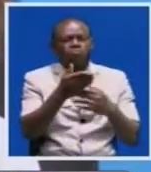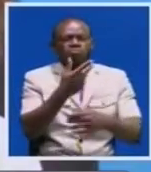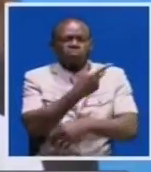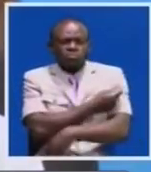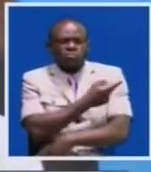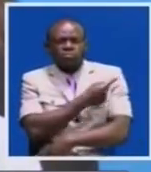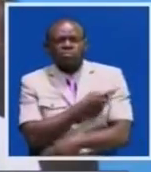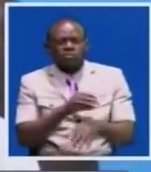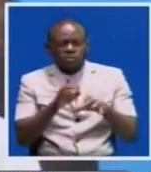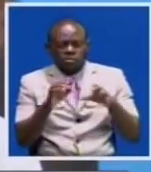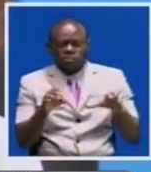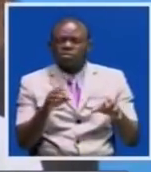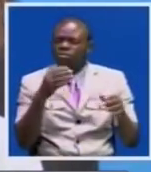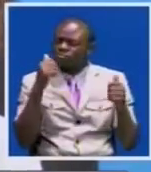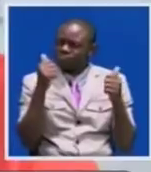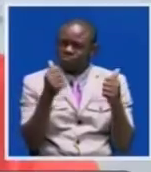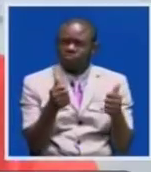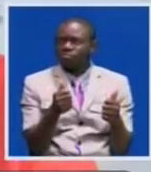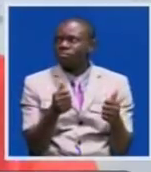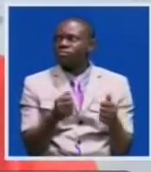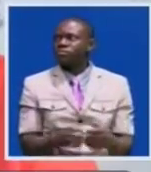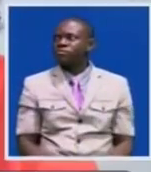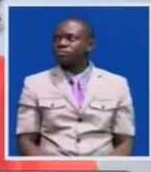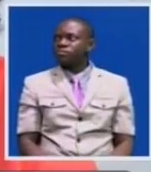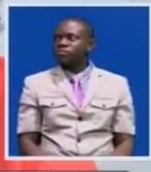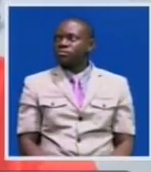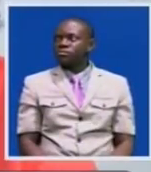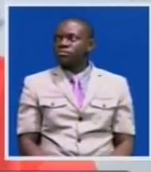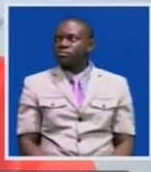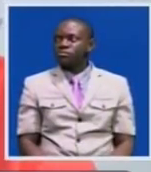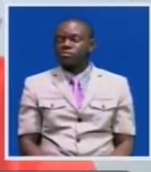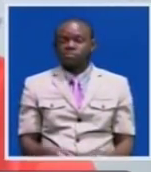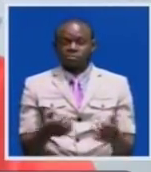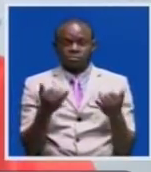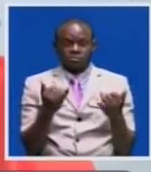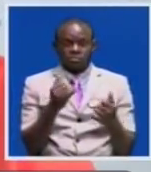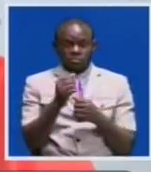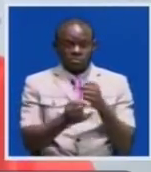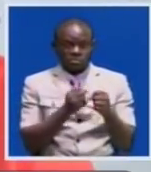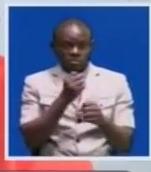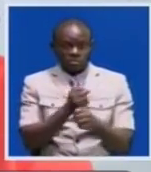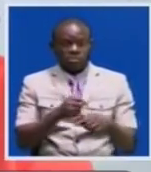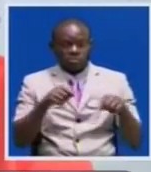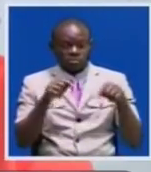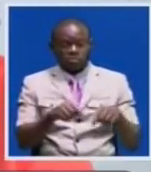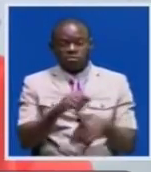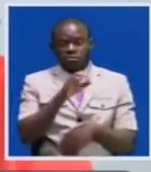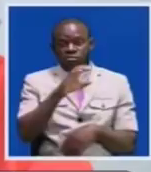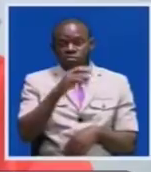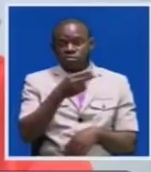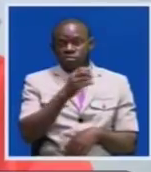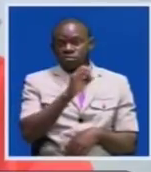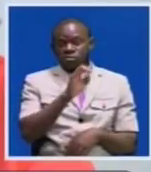we commemorate End Polio. But this year we've had a reemergence in Chiengi. We've had one case